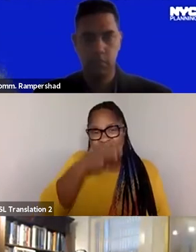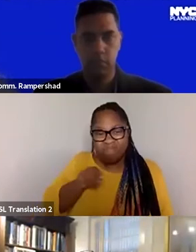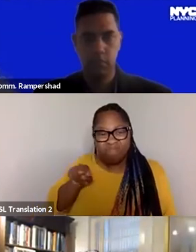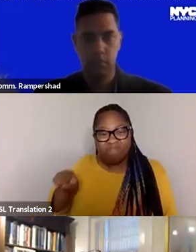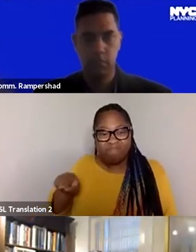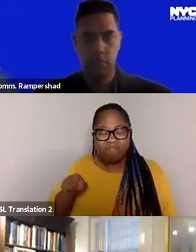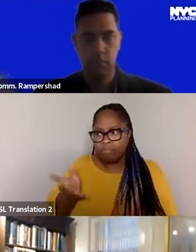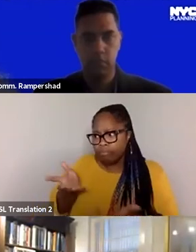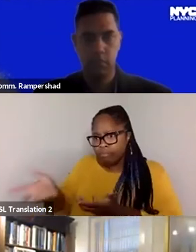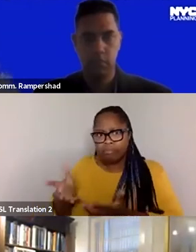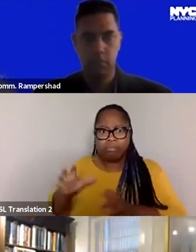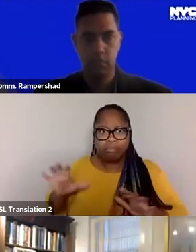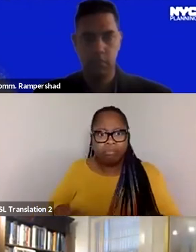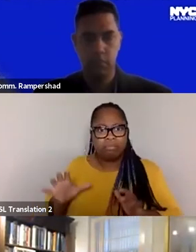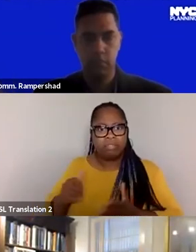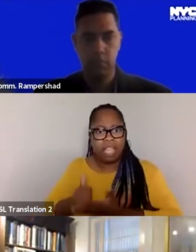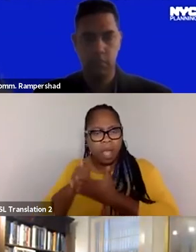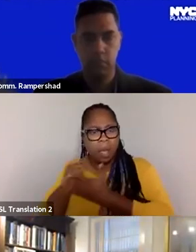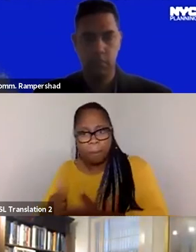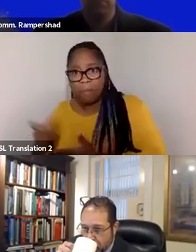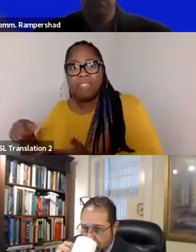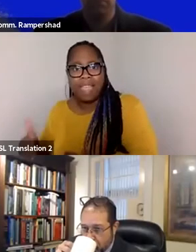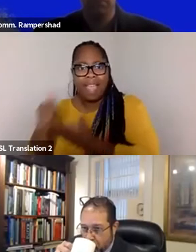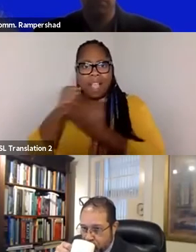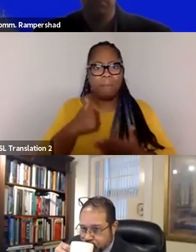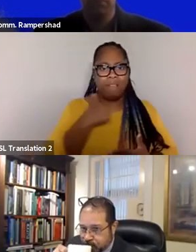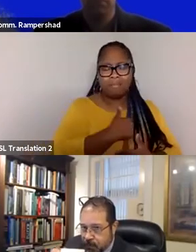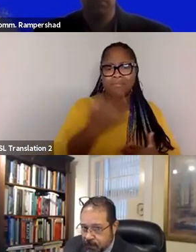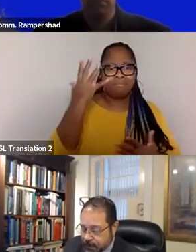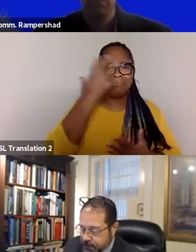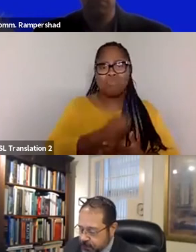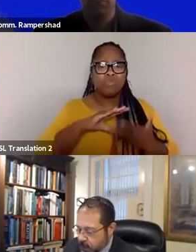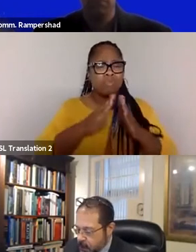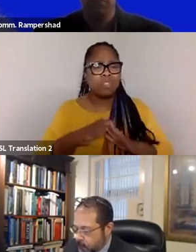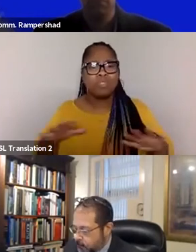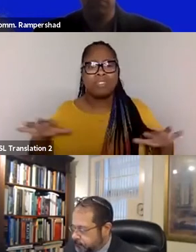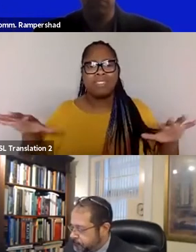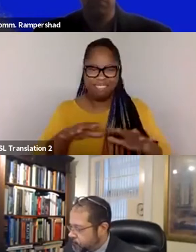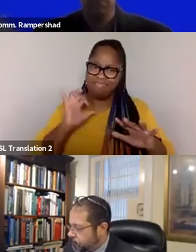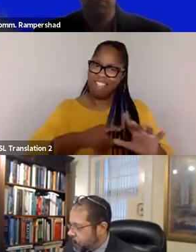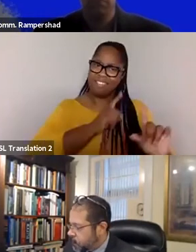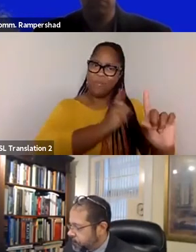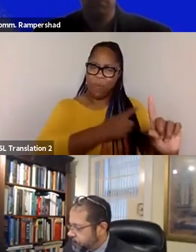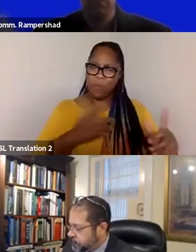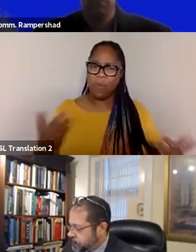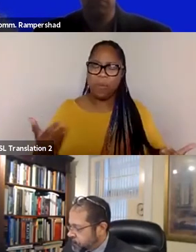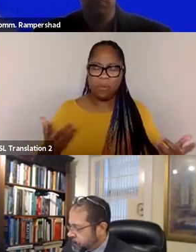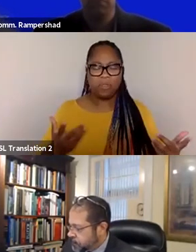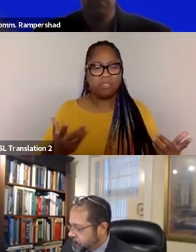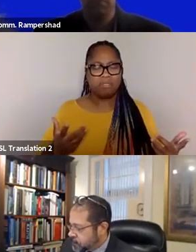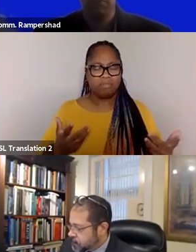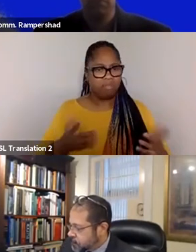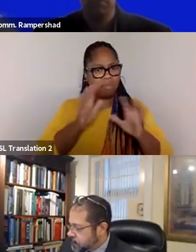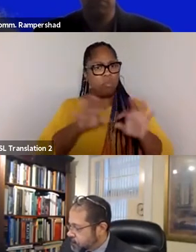them, actively helping them, and they help us, right? It's a beautiful community, and that's what it's all about, you know? It's about